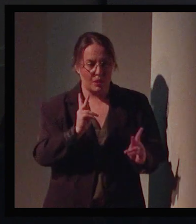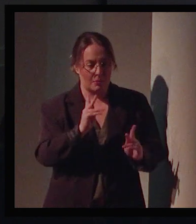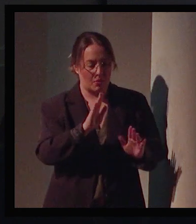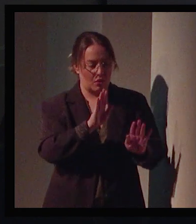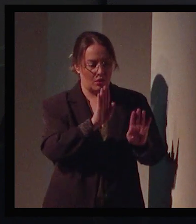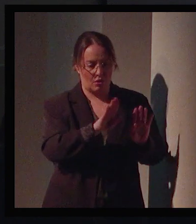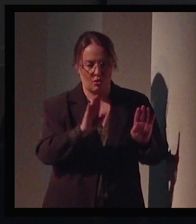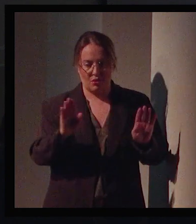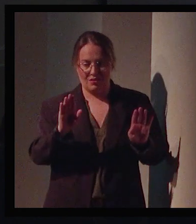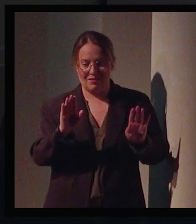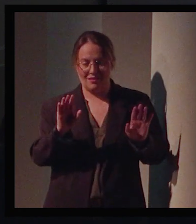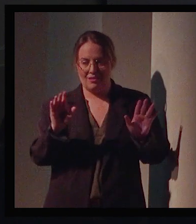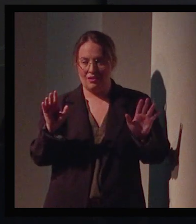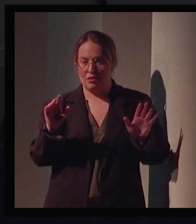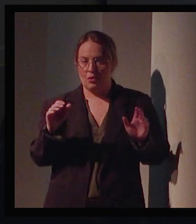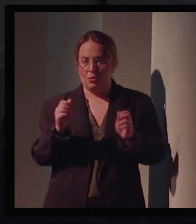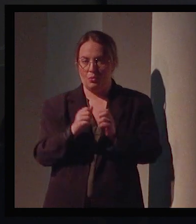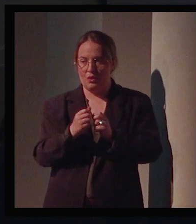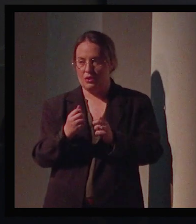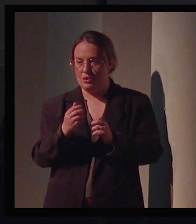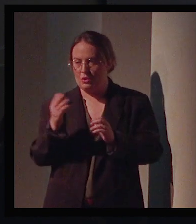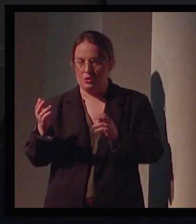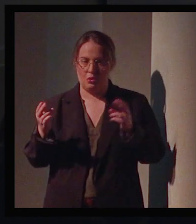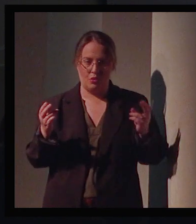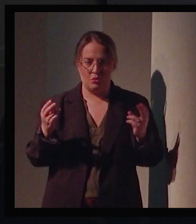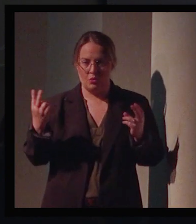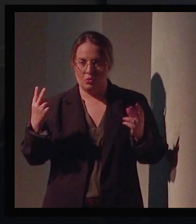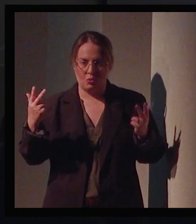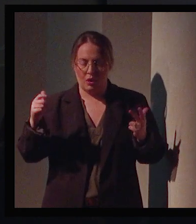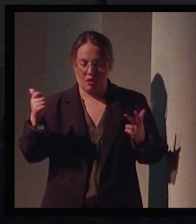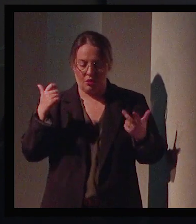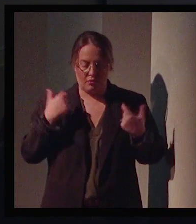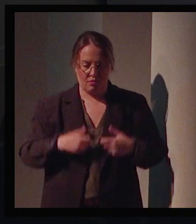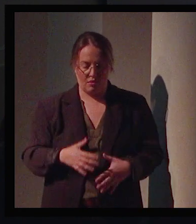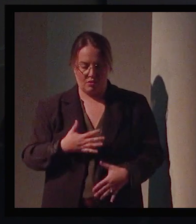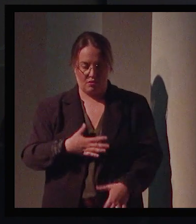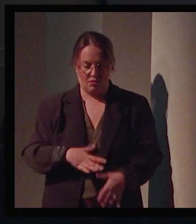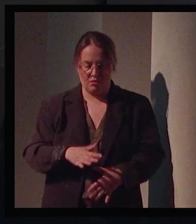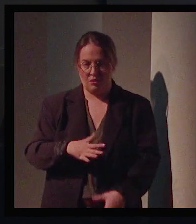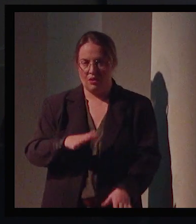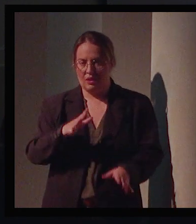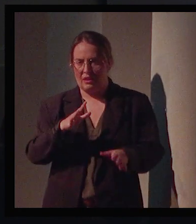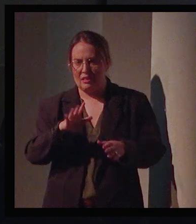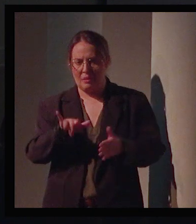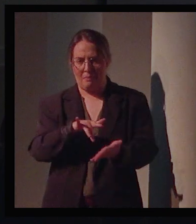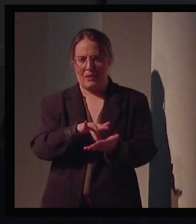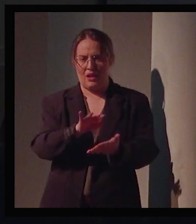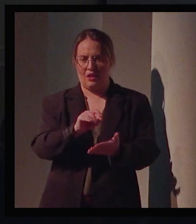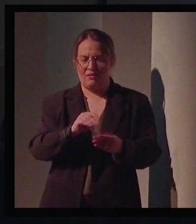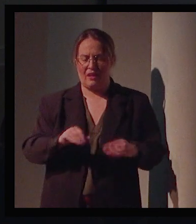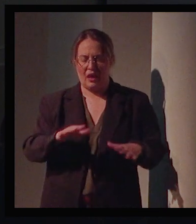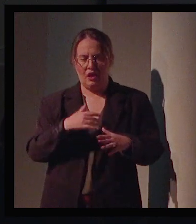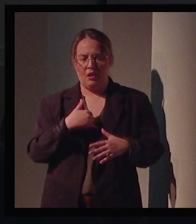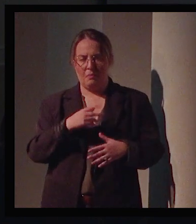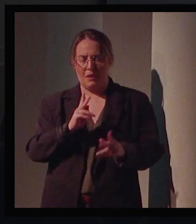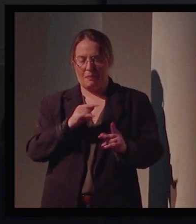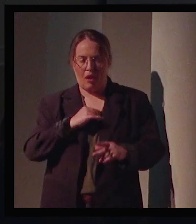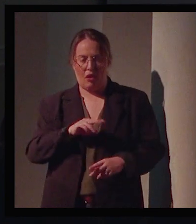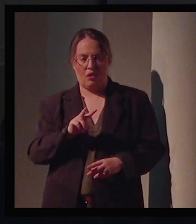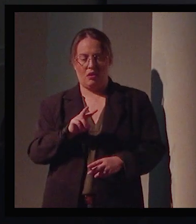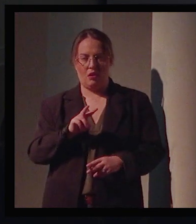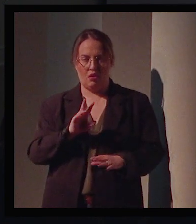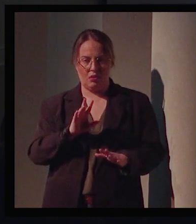to 2 or 3 others wearing an overcoat, in the middle of a landscape hastily brushed in, I wish he had helped me understand his